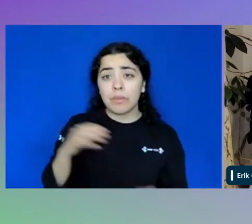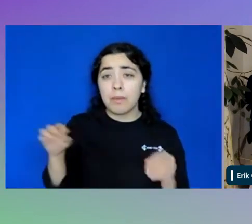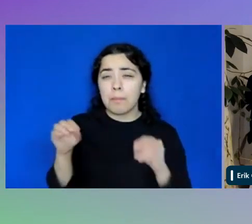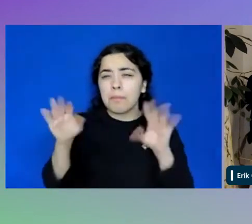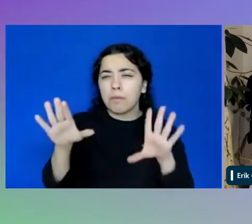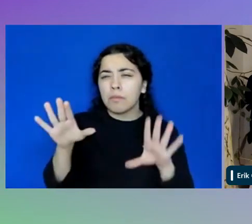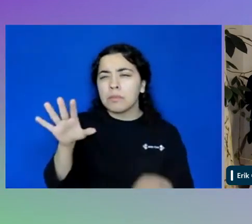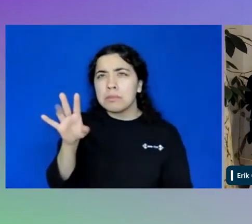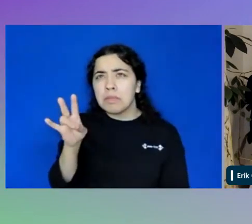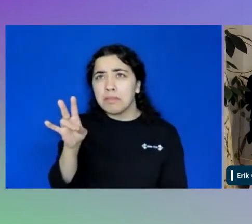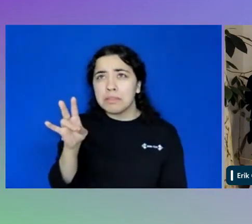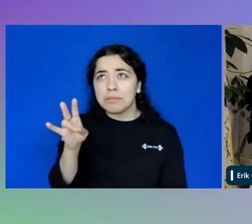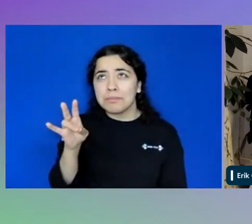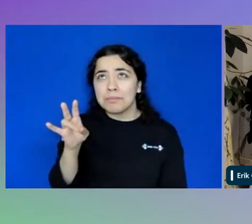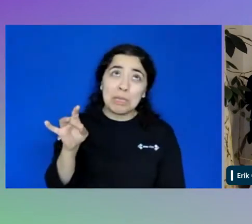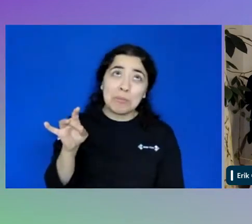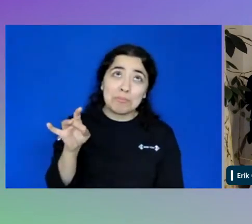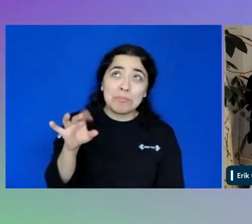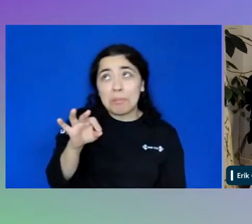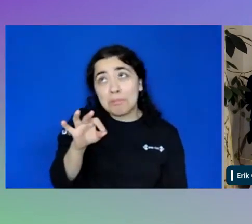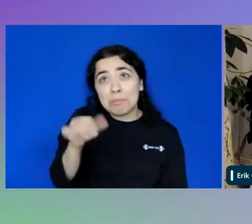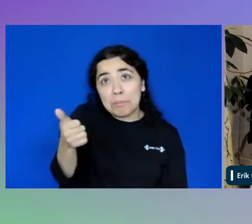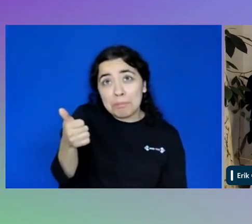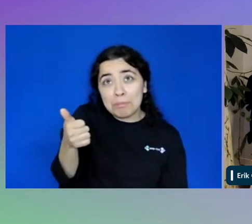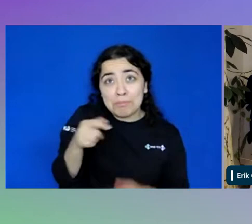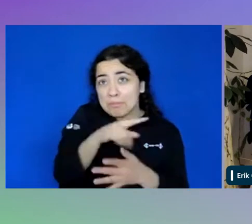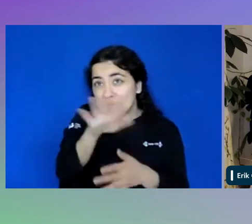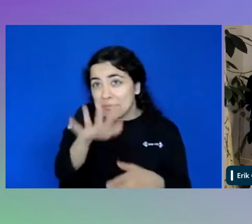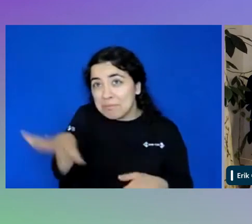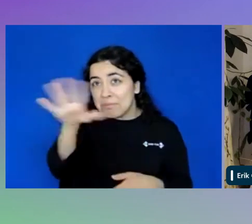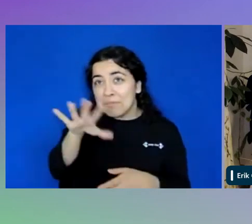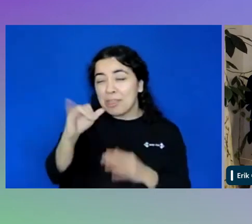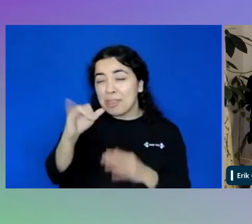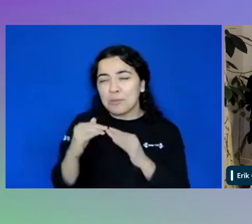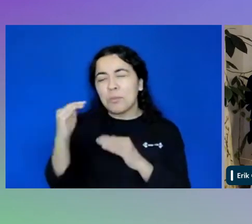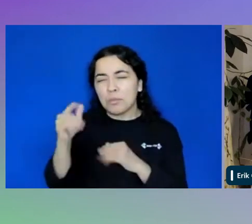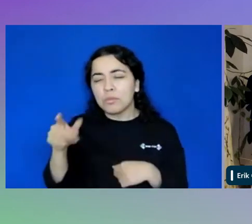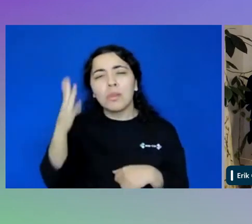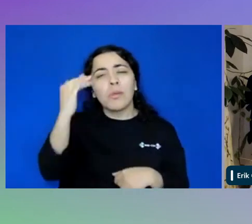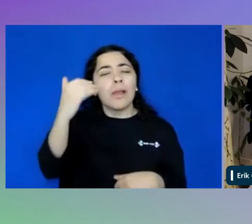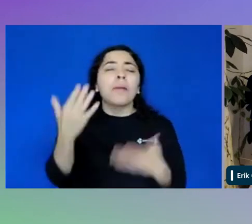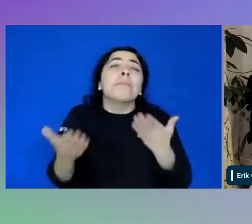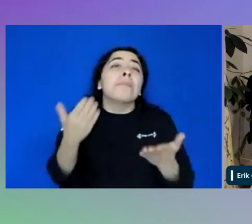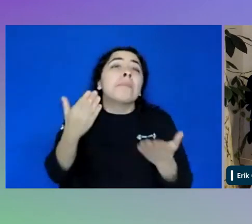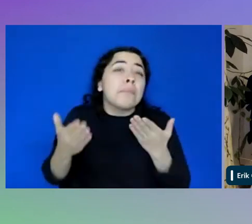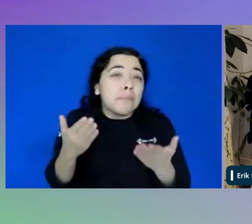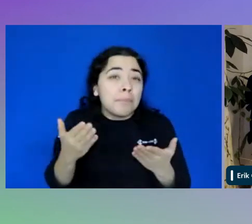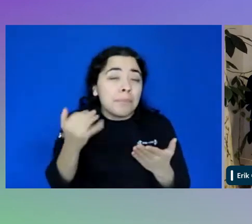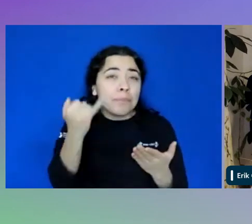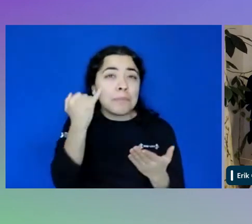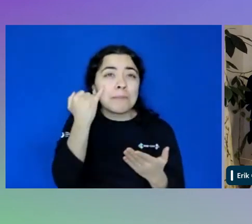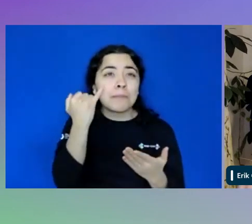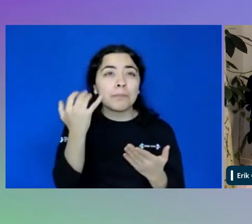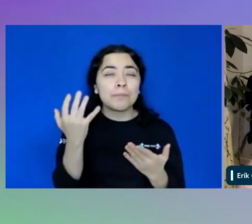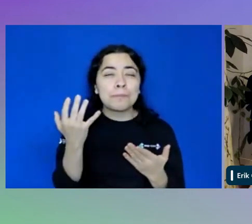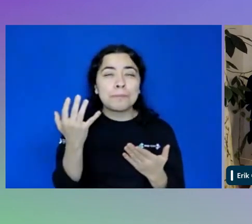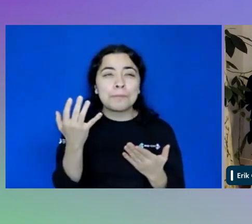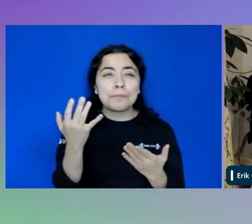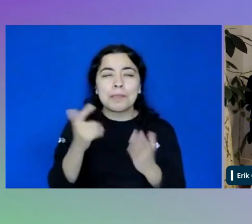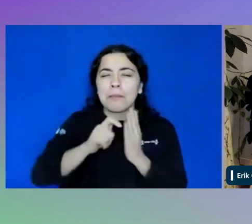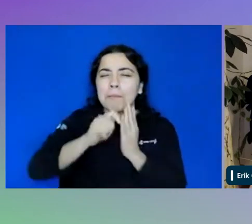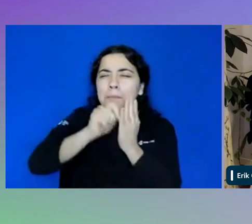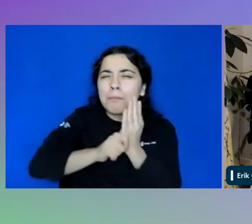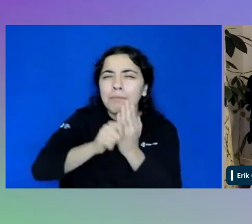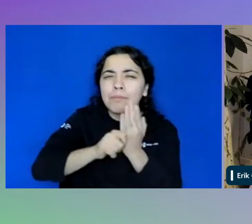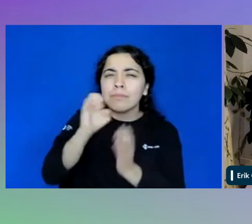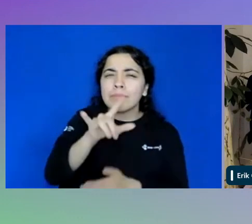that. Because I don't think, maybe if it's more of a magazine